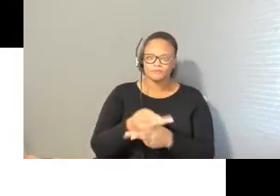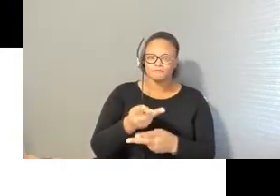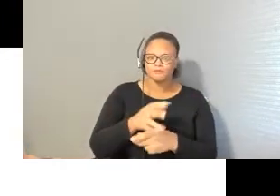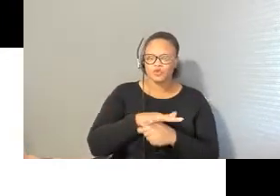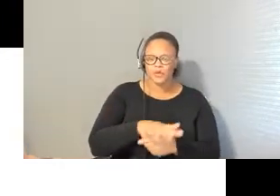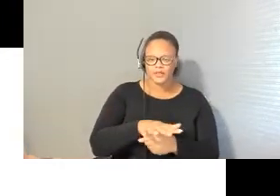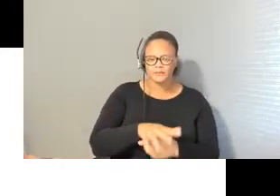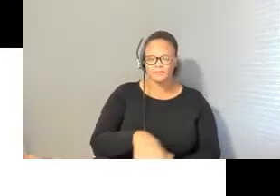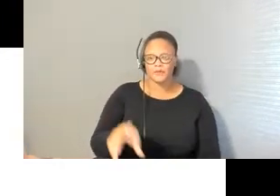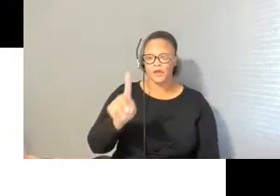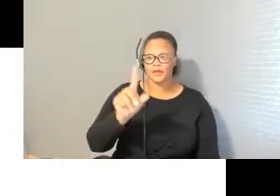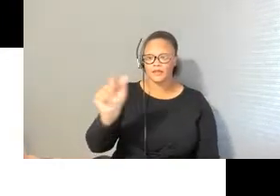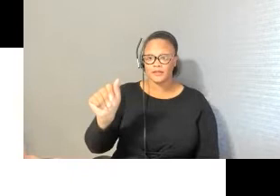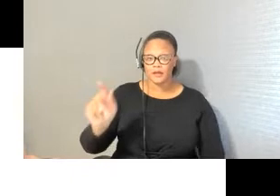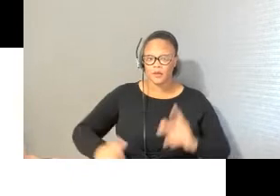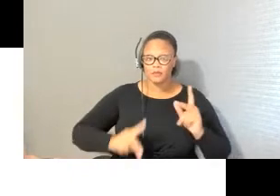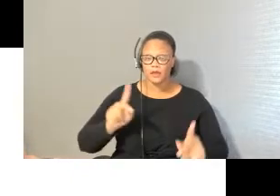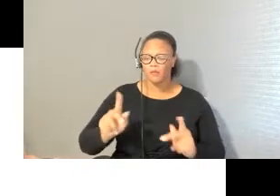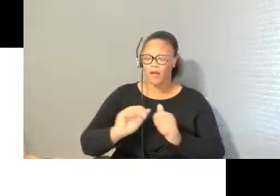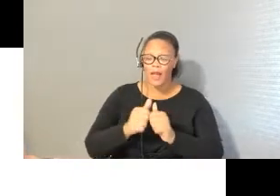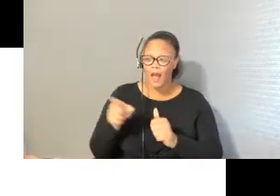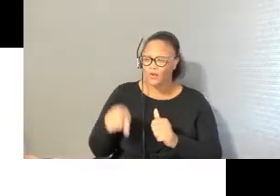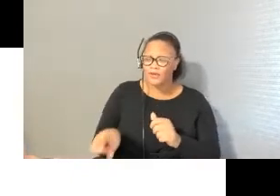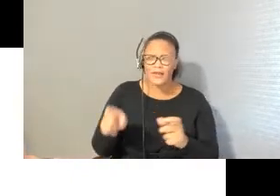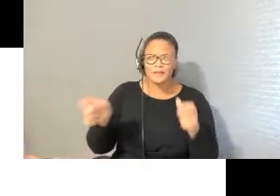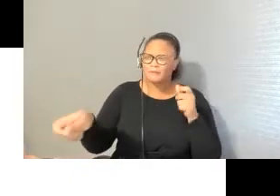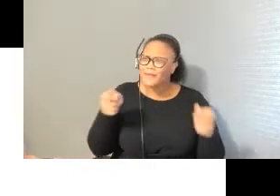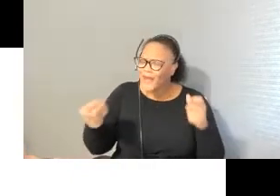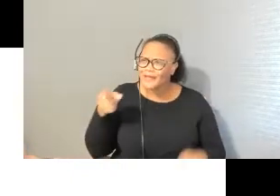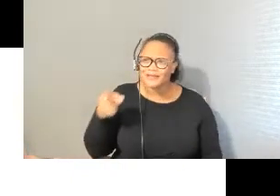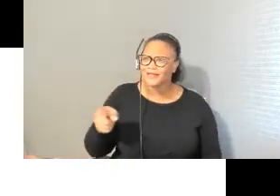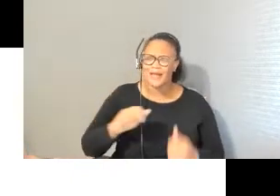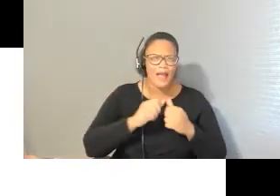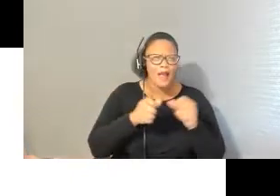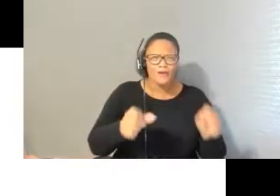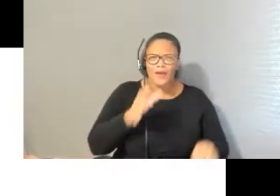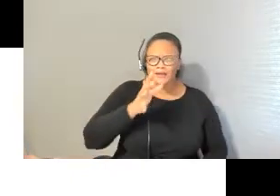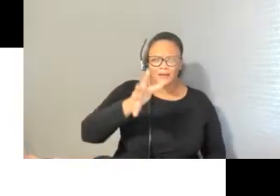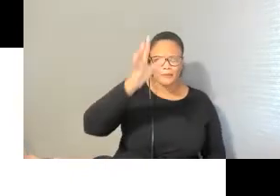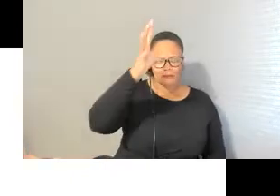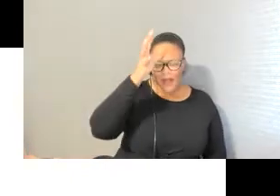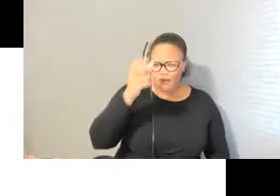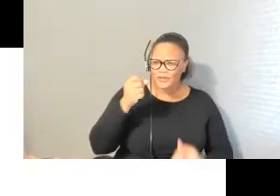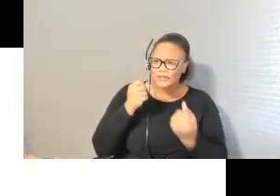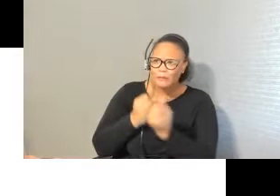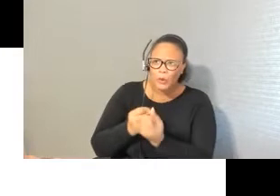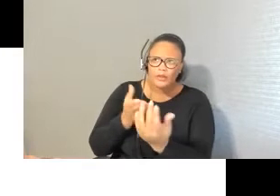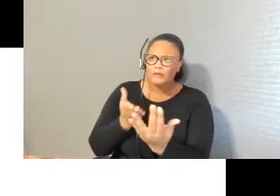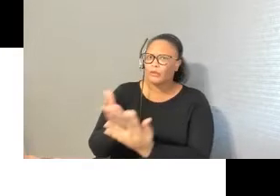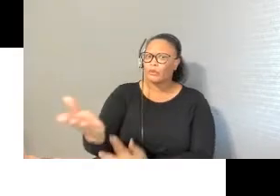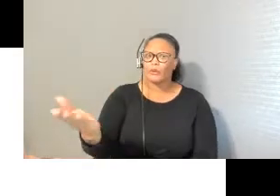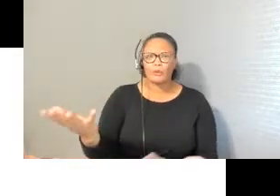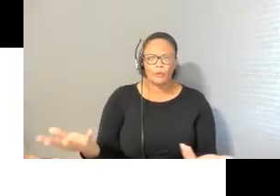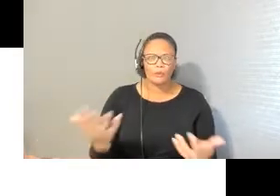people have that same, how do they manage this? How do the parents get them through this?